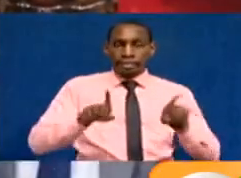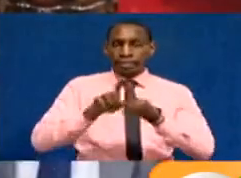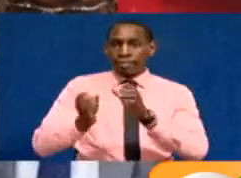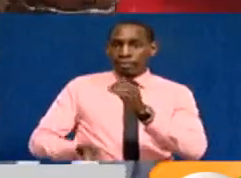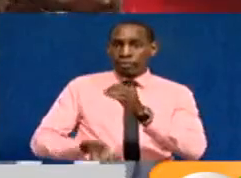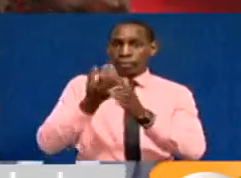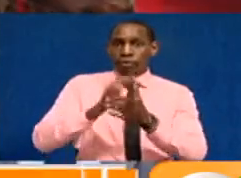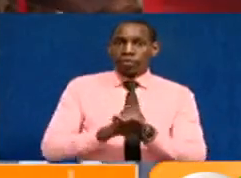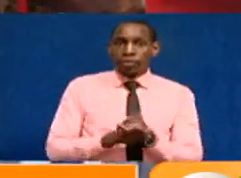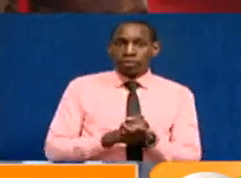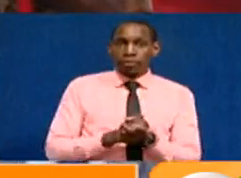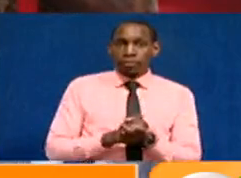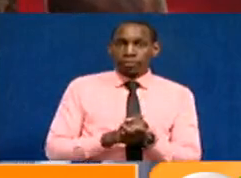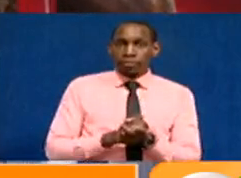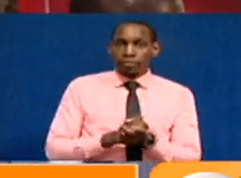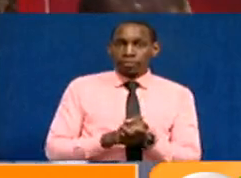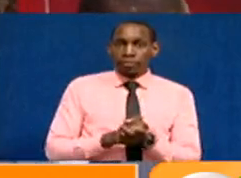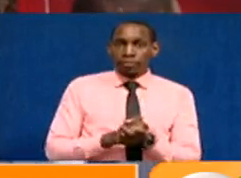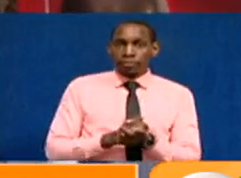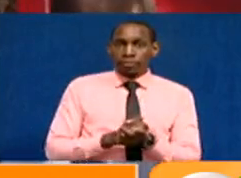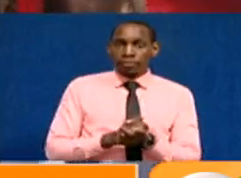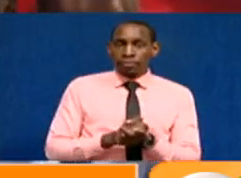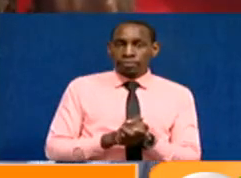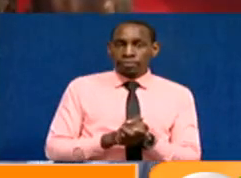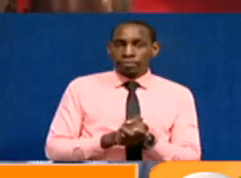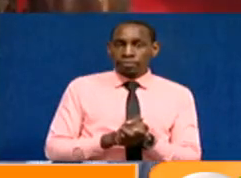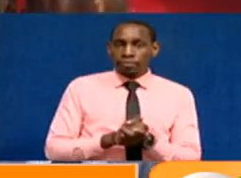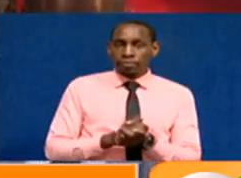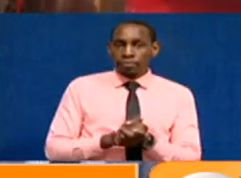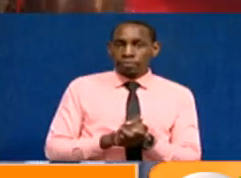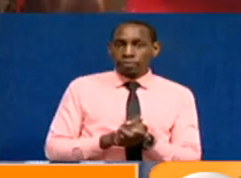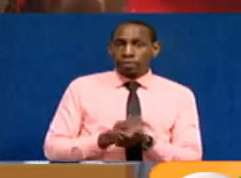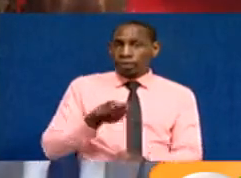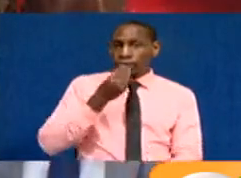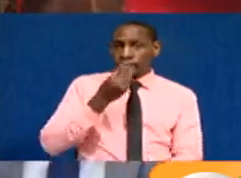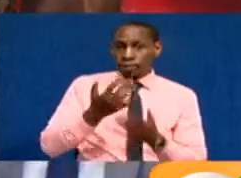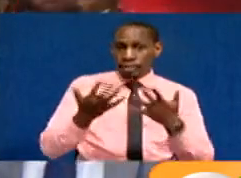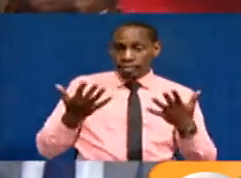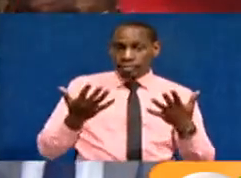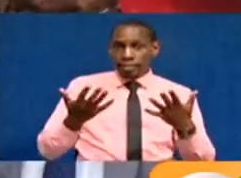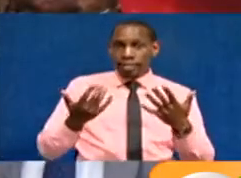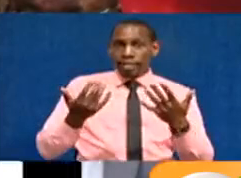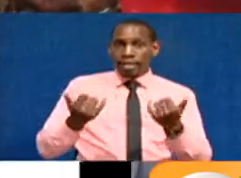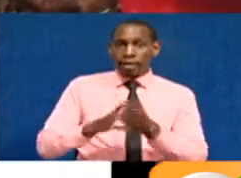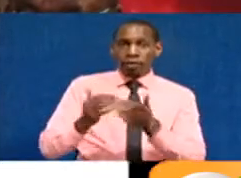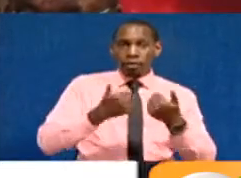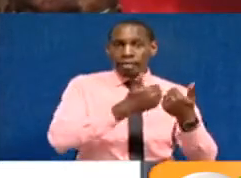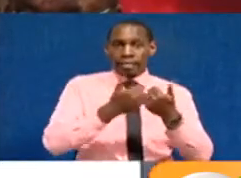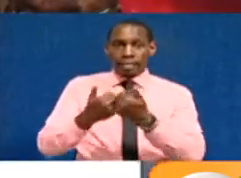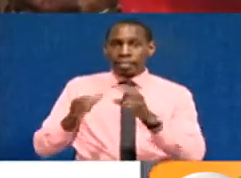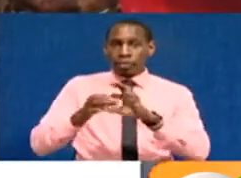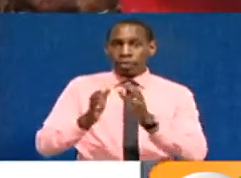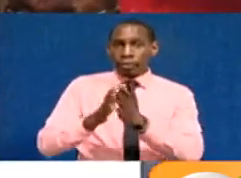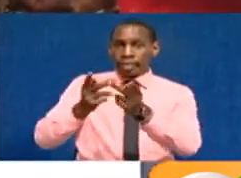a significant amount of grains, particularly wheat. And therefore, with the restrictions, the challenges around that